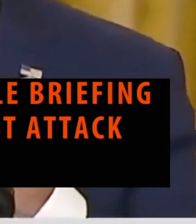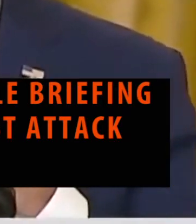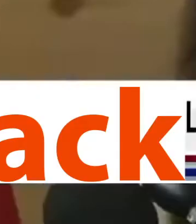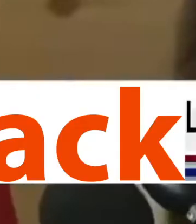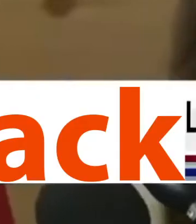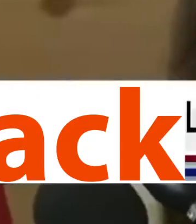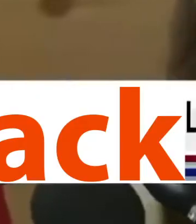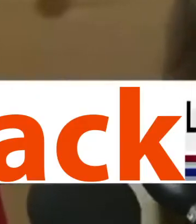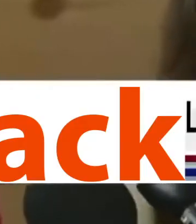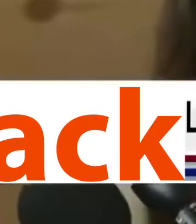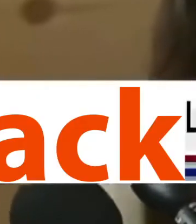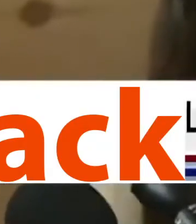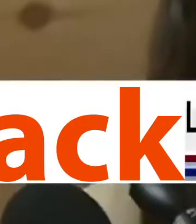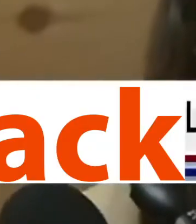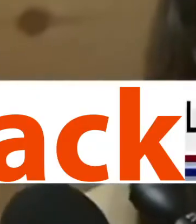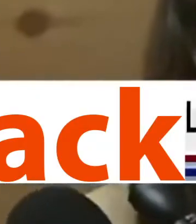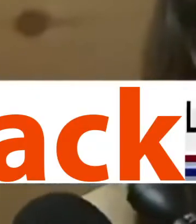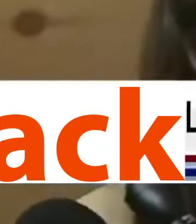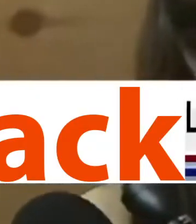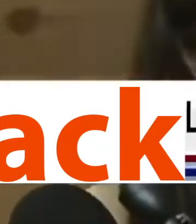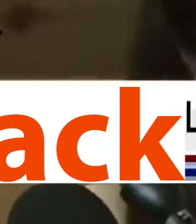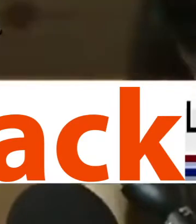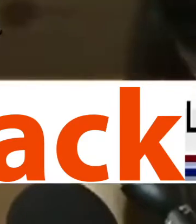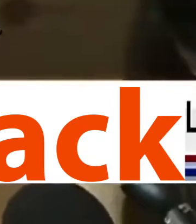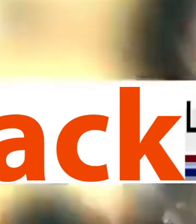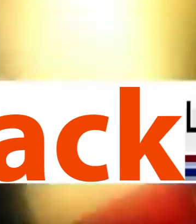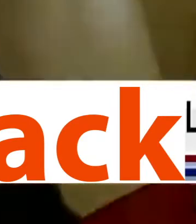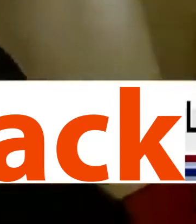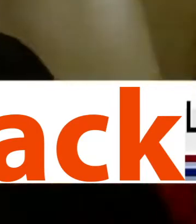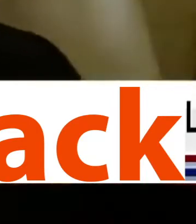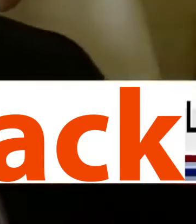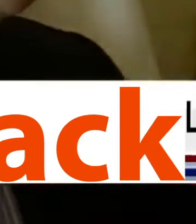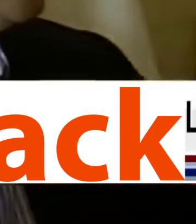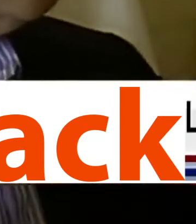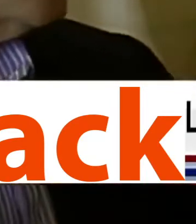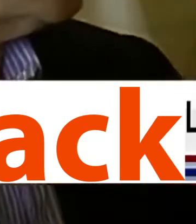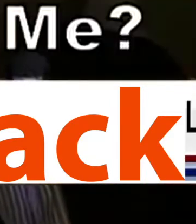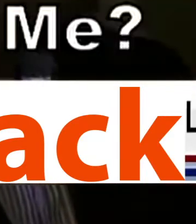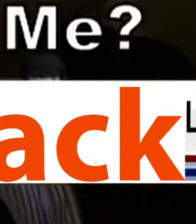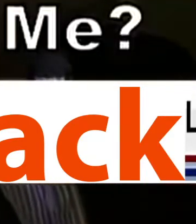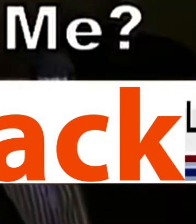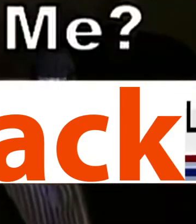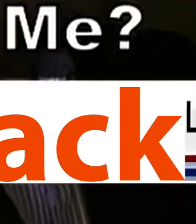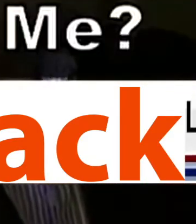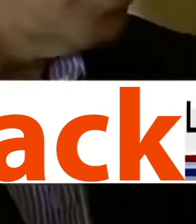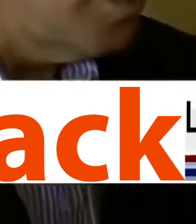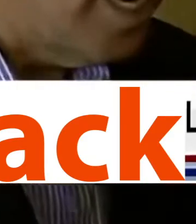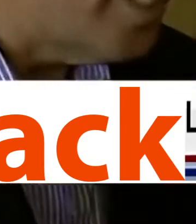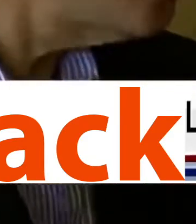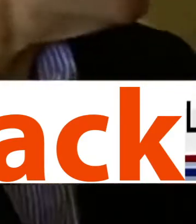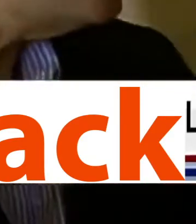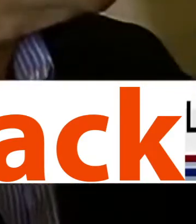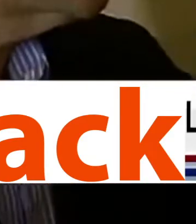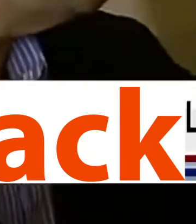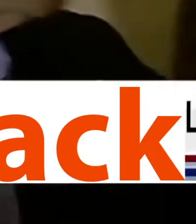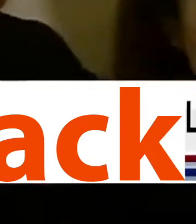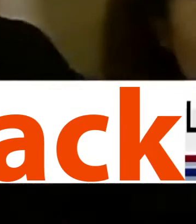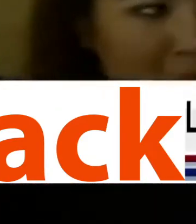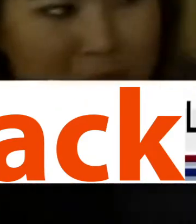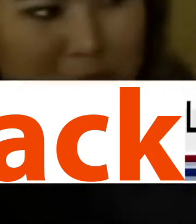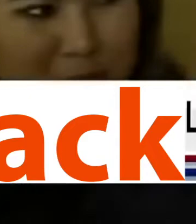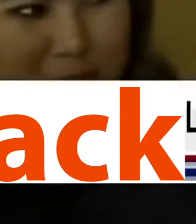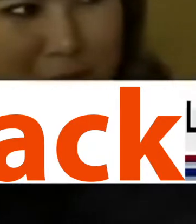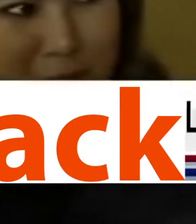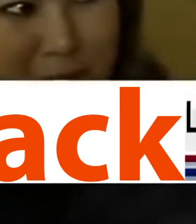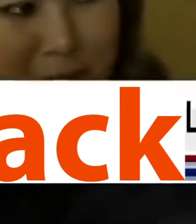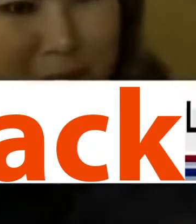That's you. You draw bigger crowds than me here in the state? Yes. You're going to go after me no matter what. Got it. Yeah, you. And it's okay. It's good.